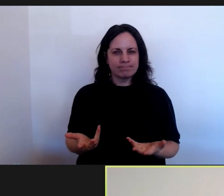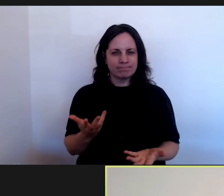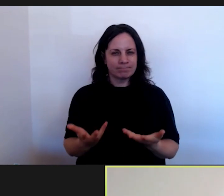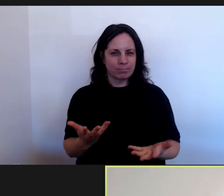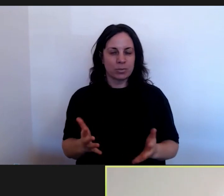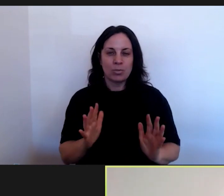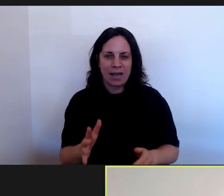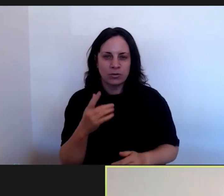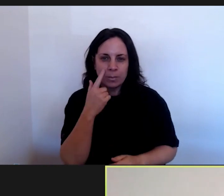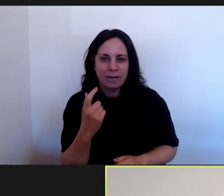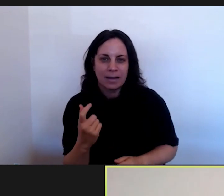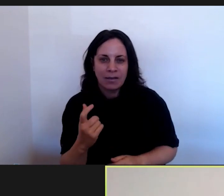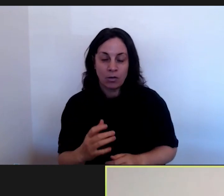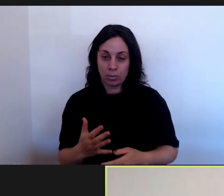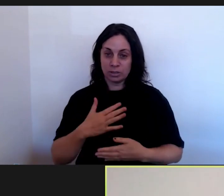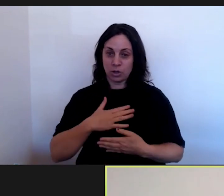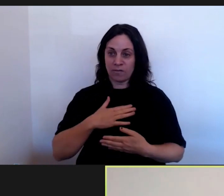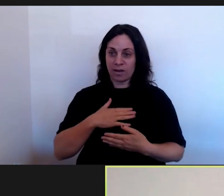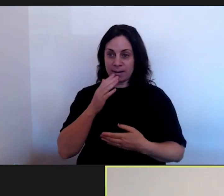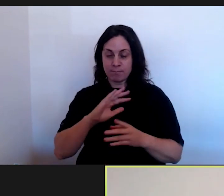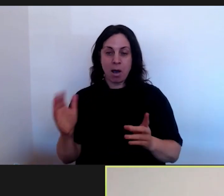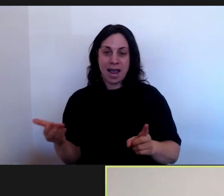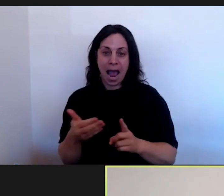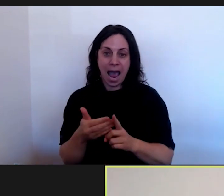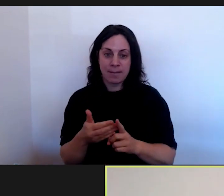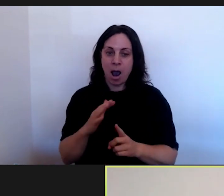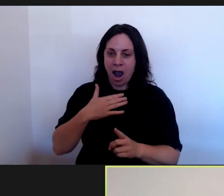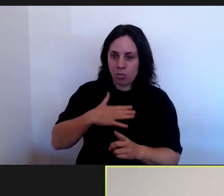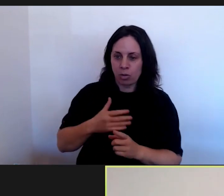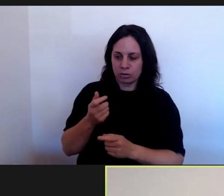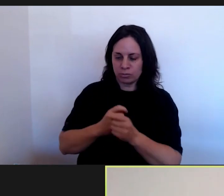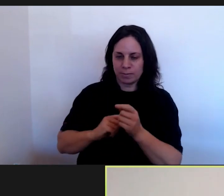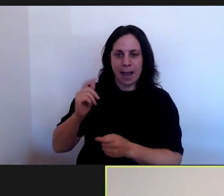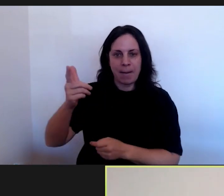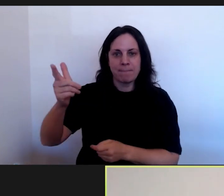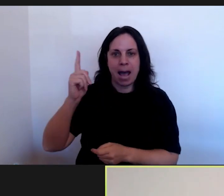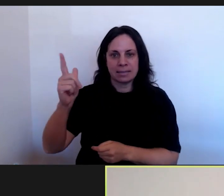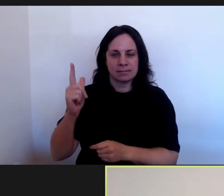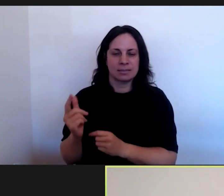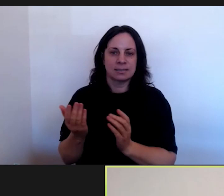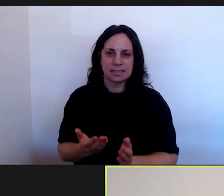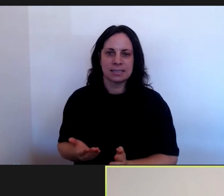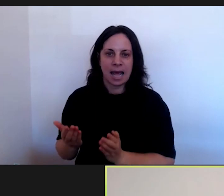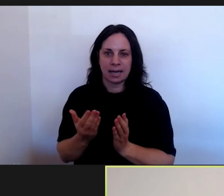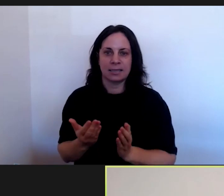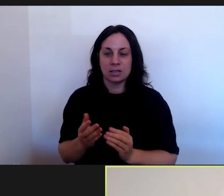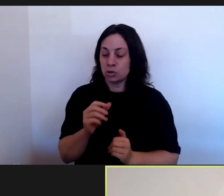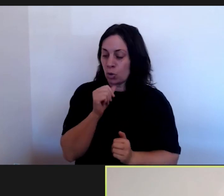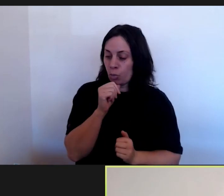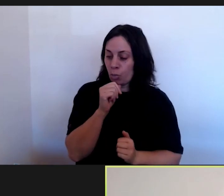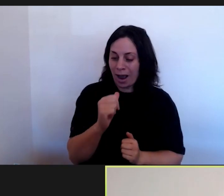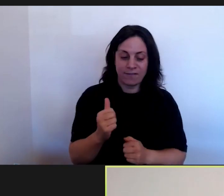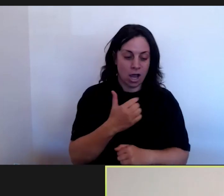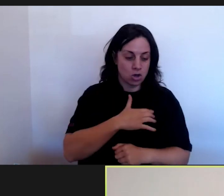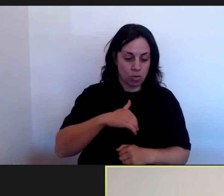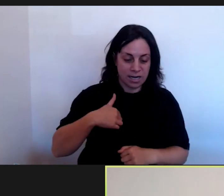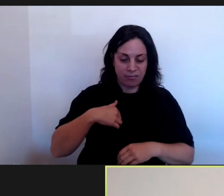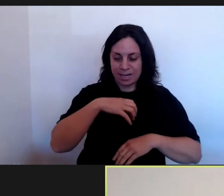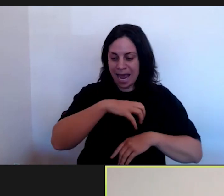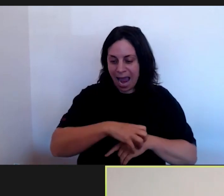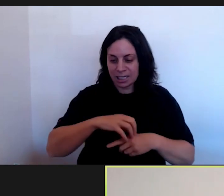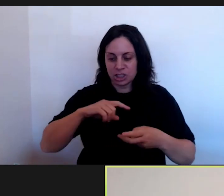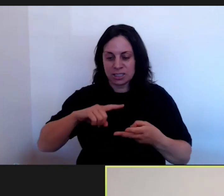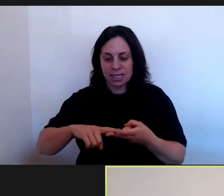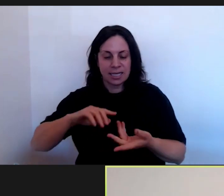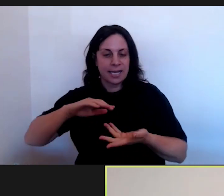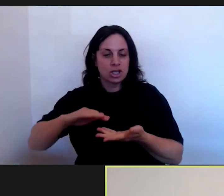my master's. And so I think it's actually being very transparent and saying, if you're a government agency or a community research organization wanting to do